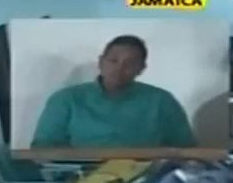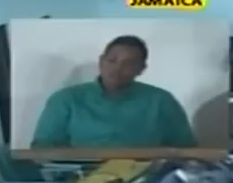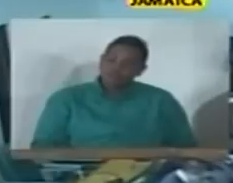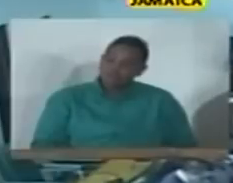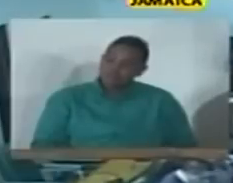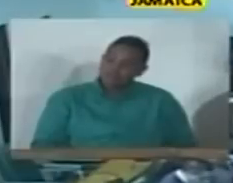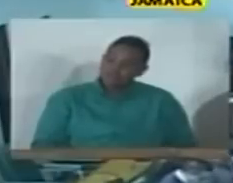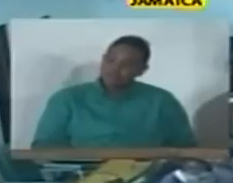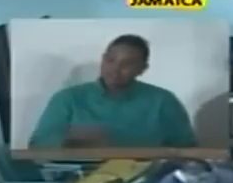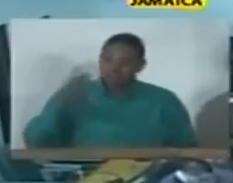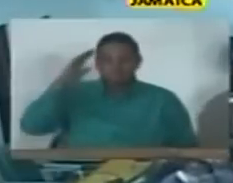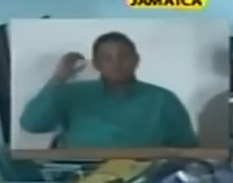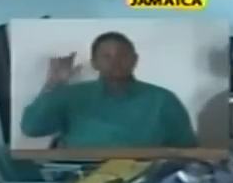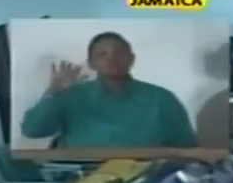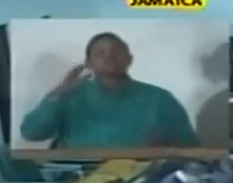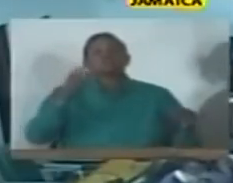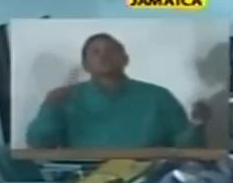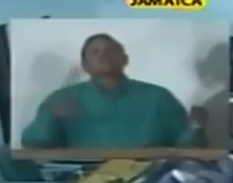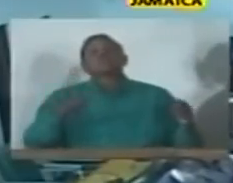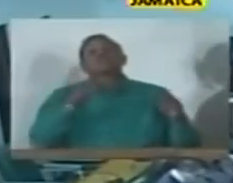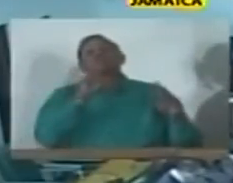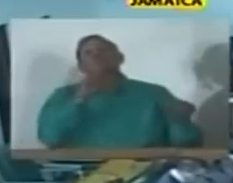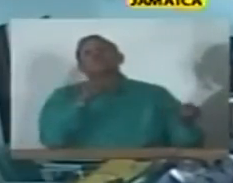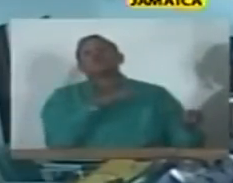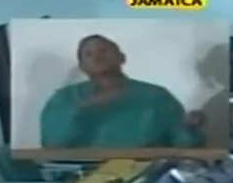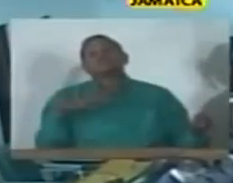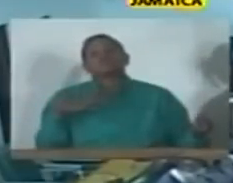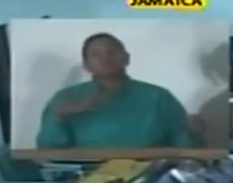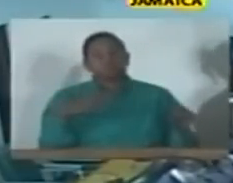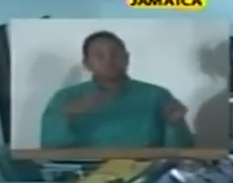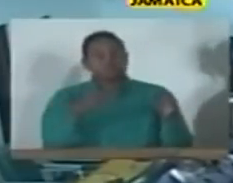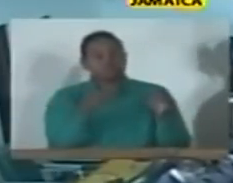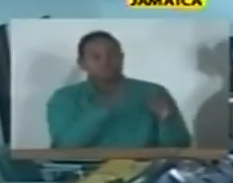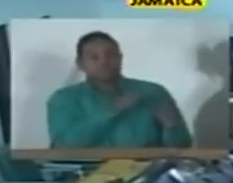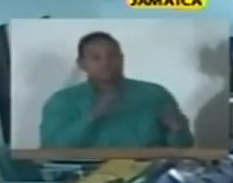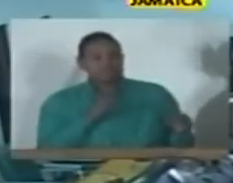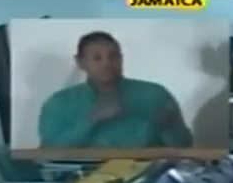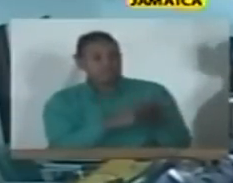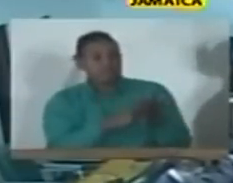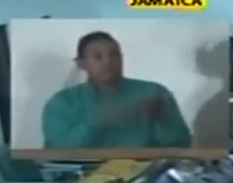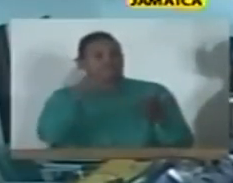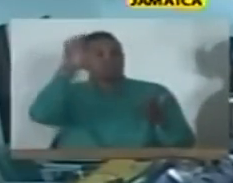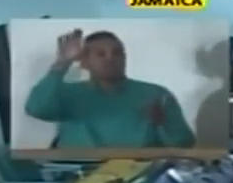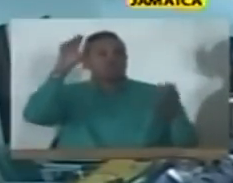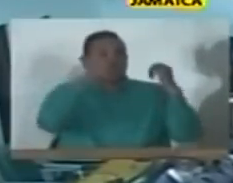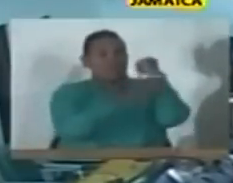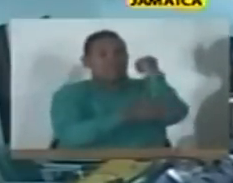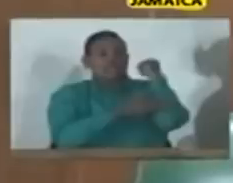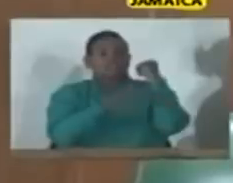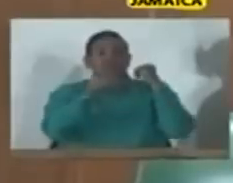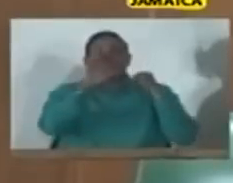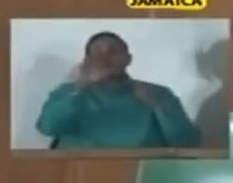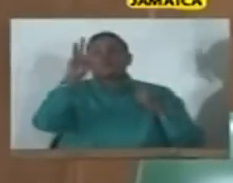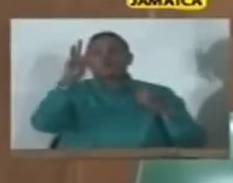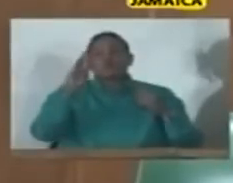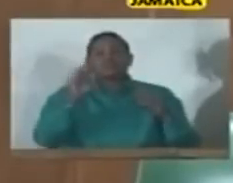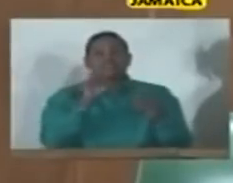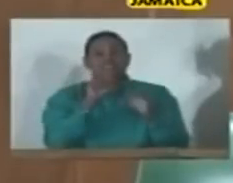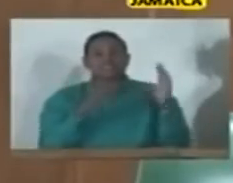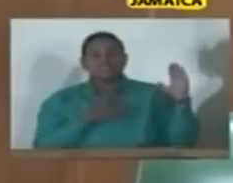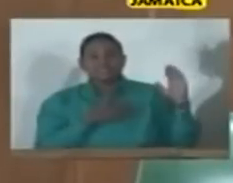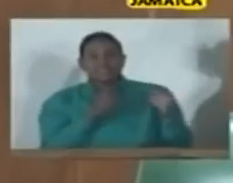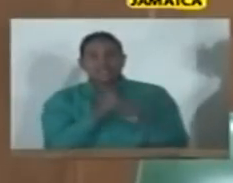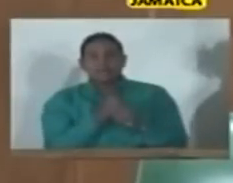be it resolved that the report of the Senate Regulations Committee on its deliberations, the Foreign Nationals and Commonwealth Citizens Employment Work Permit